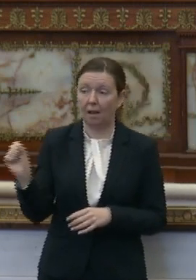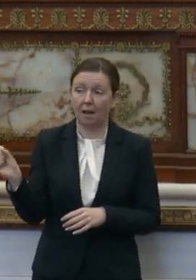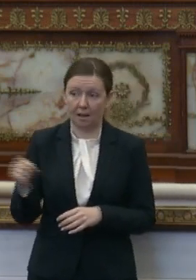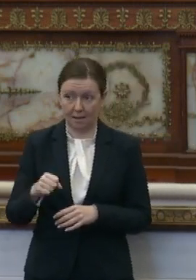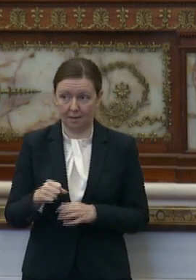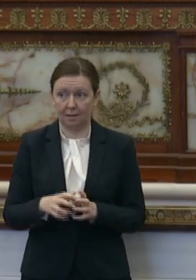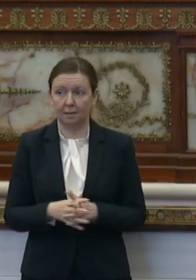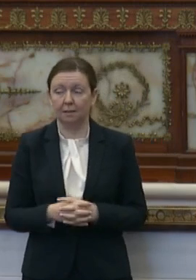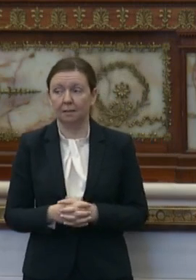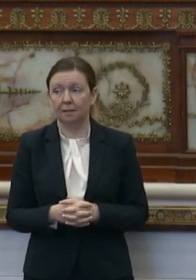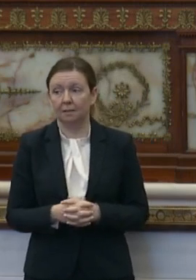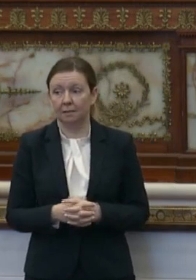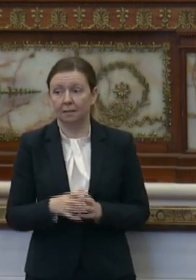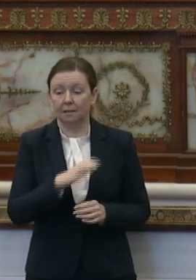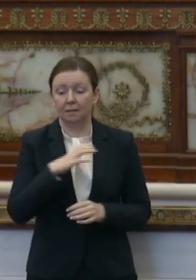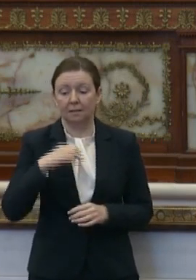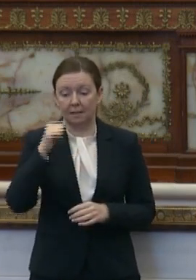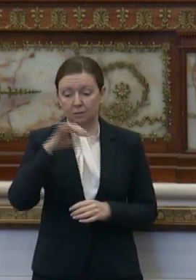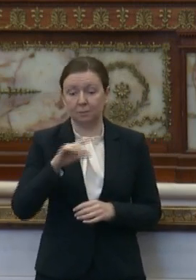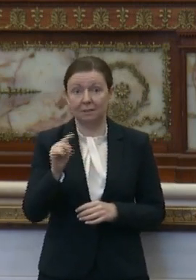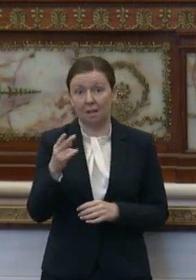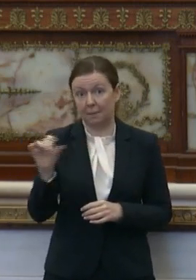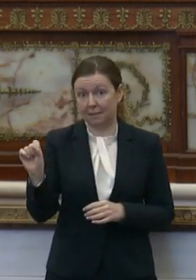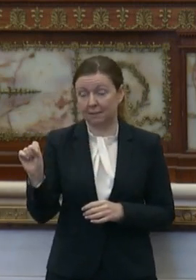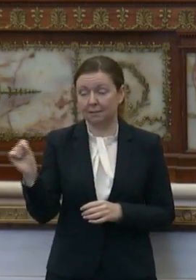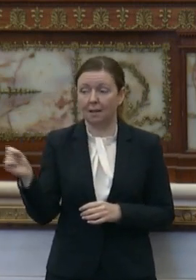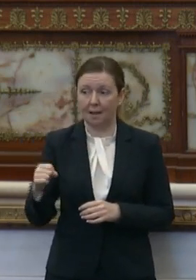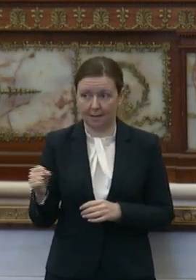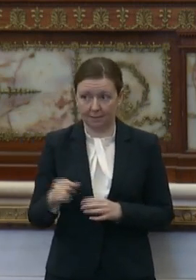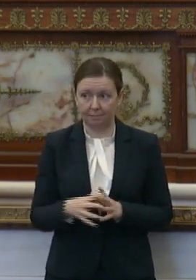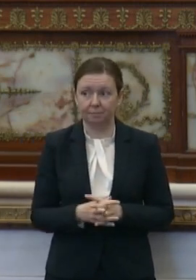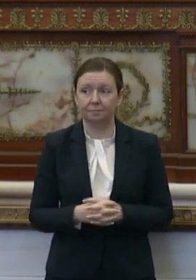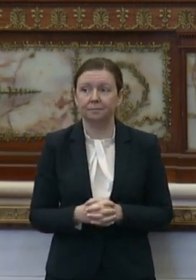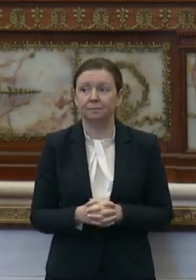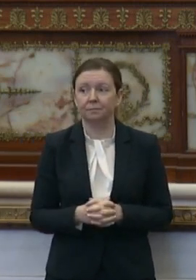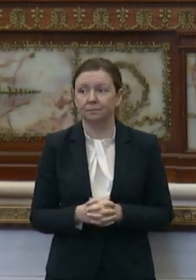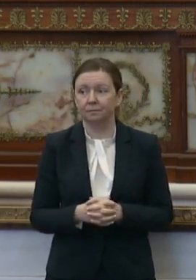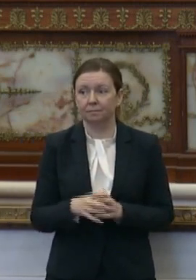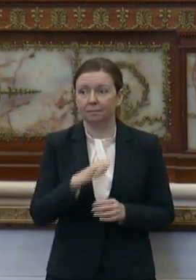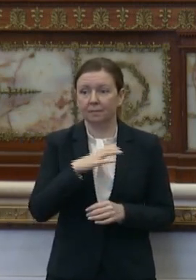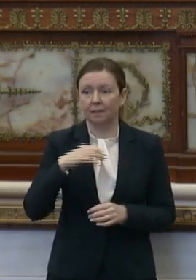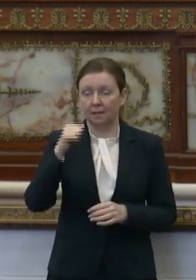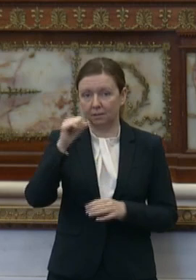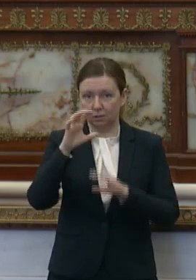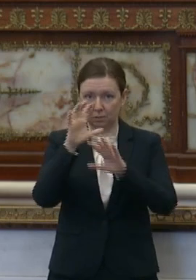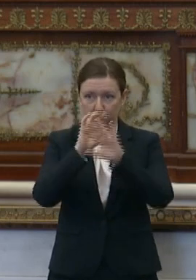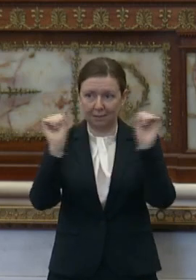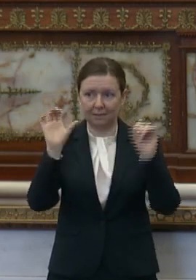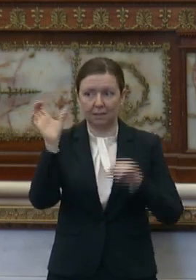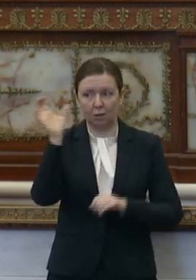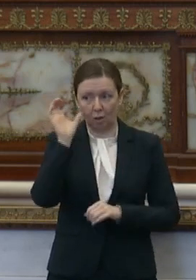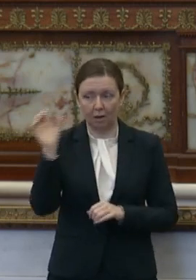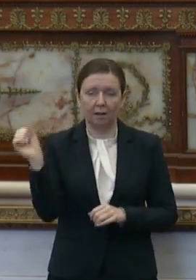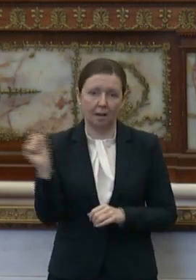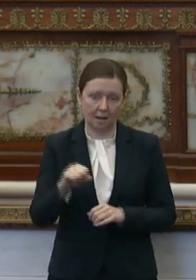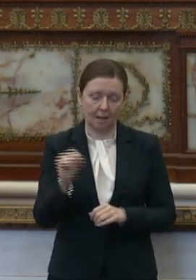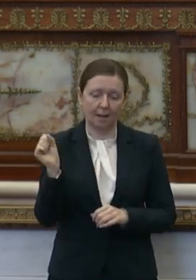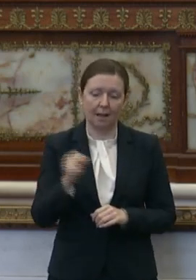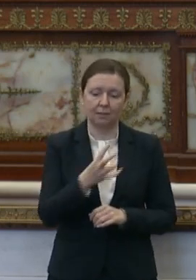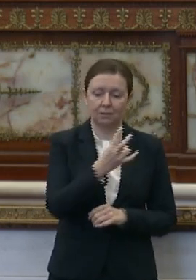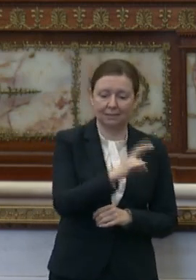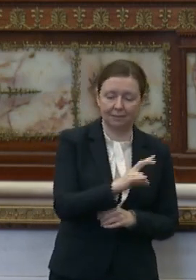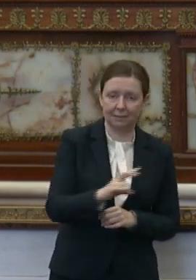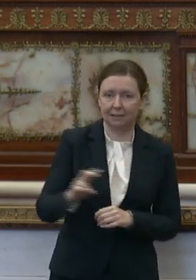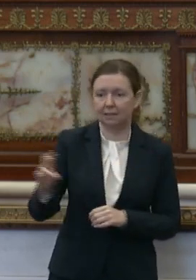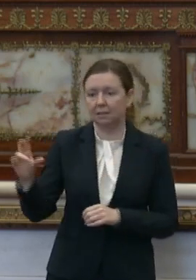Aye. Councilman Thomas. Aye. Council President Clark. Aye. The ayes are 17 and